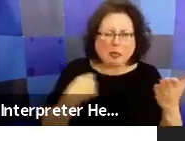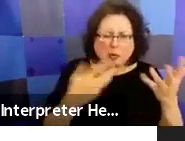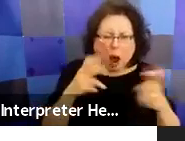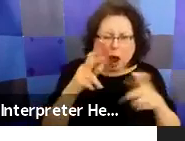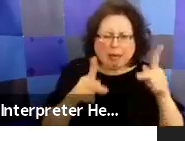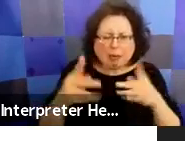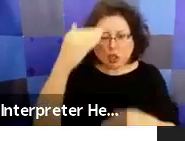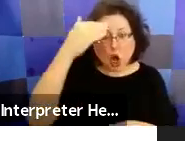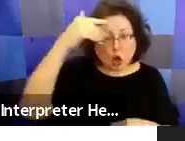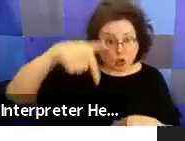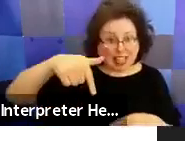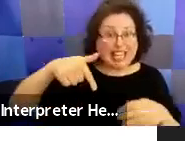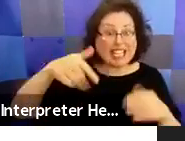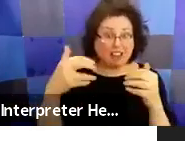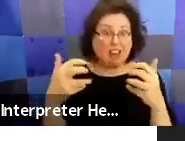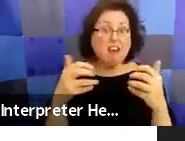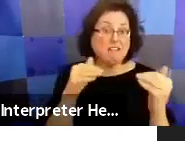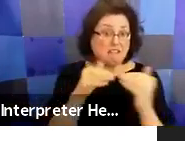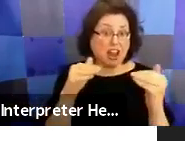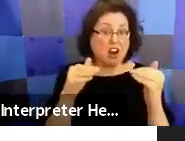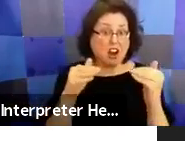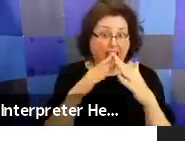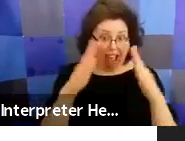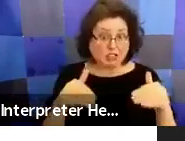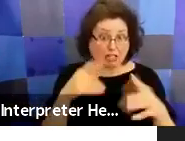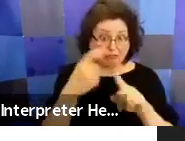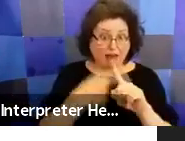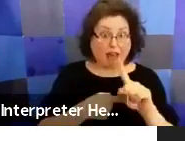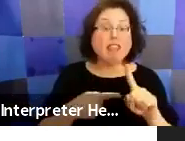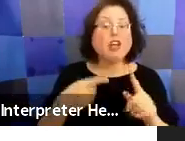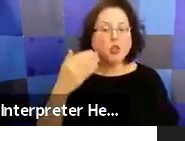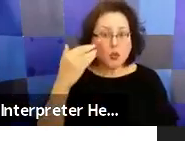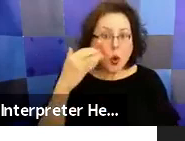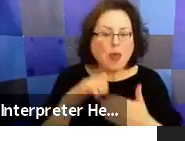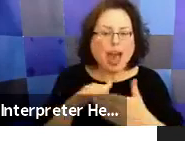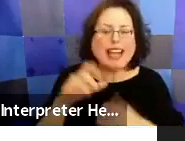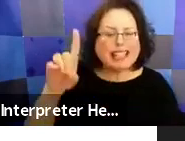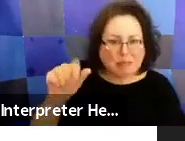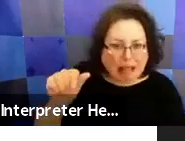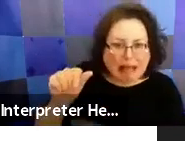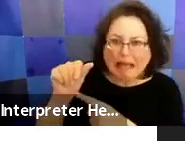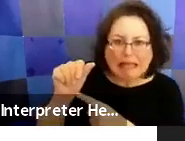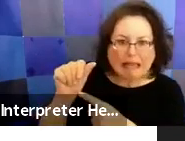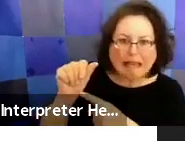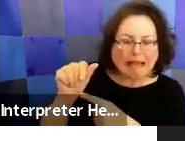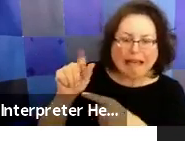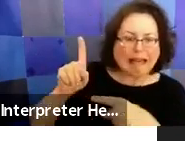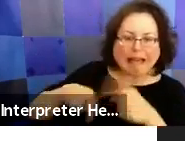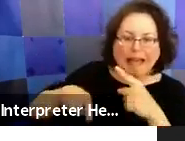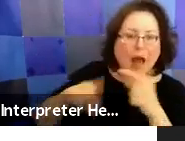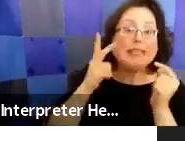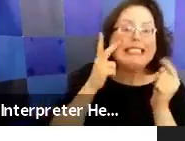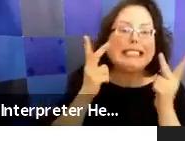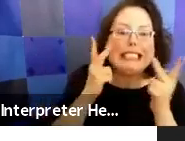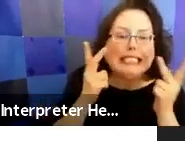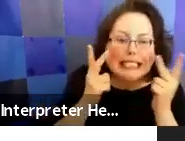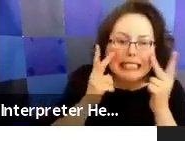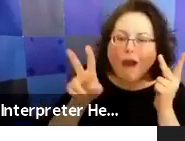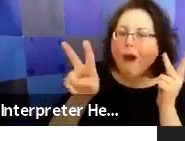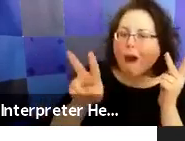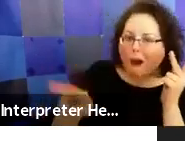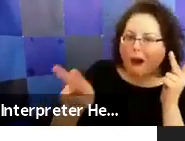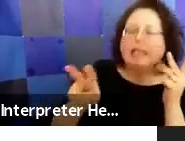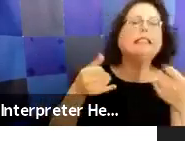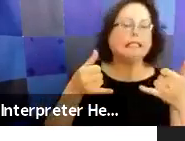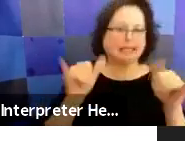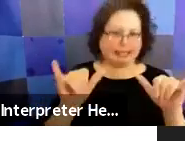this Fair Housing Month is that, you know, there are disabilities that cannot necessarily be seen at all times. They're still